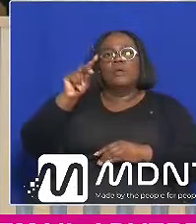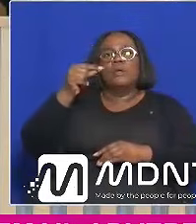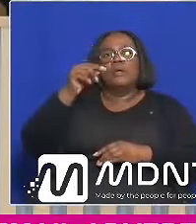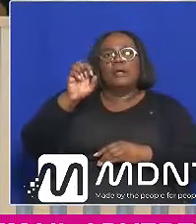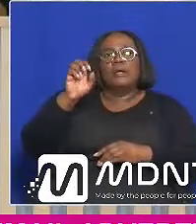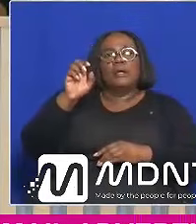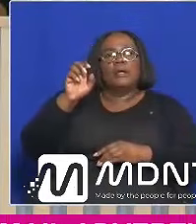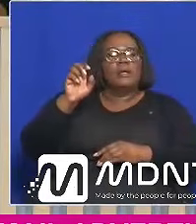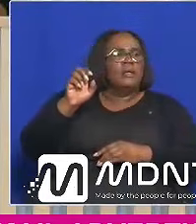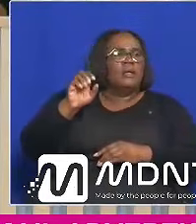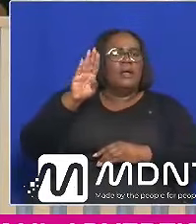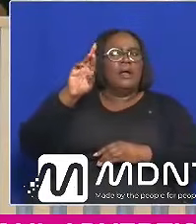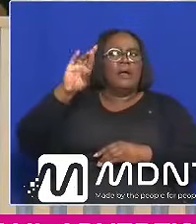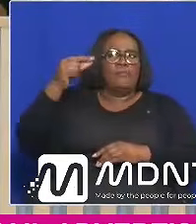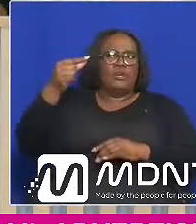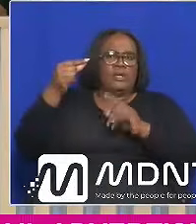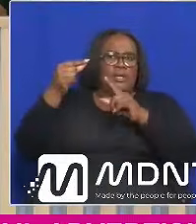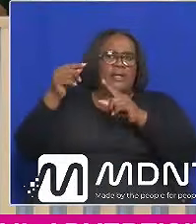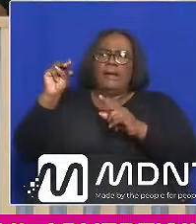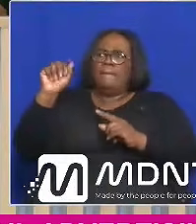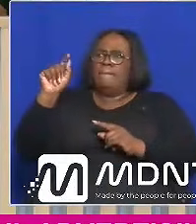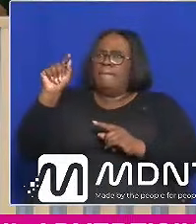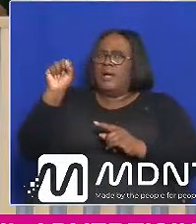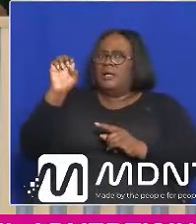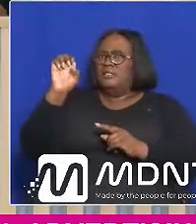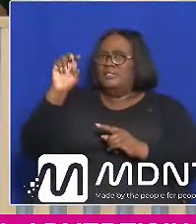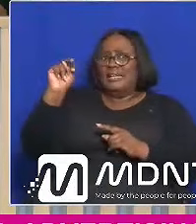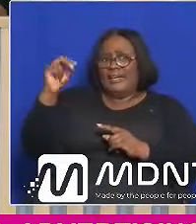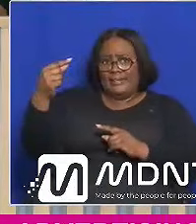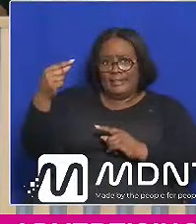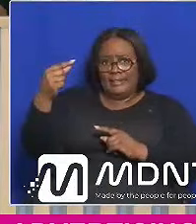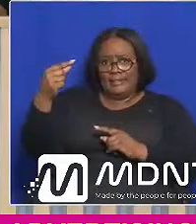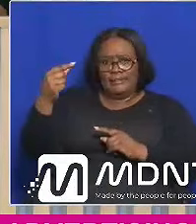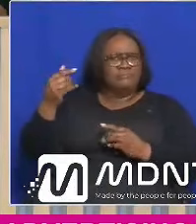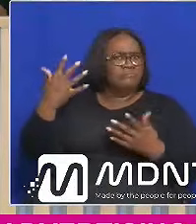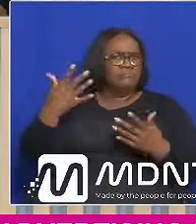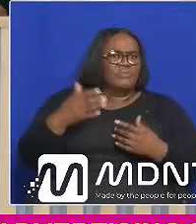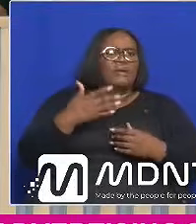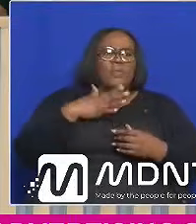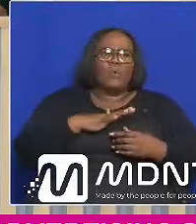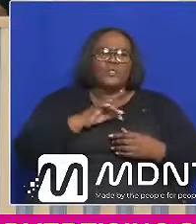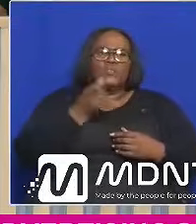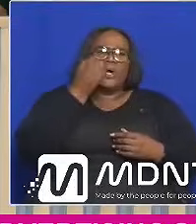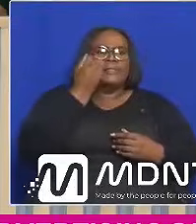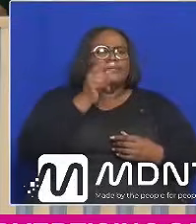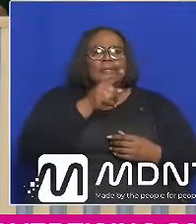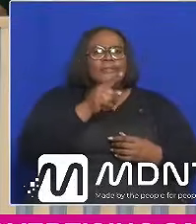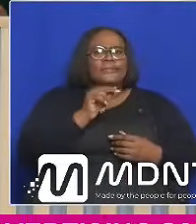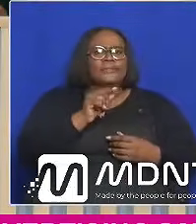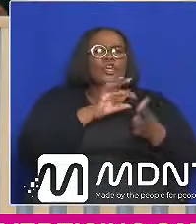May I ask to understand what exactly is the issue about the contract being